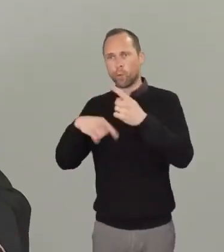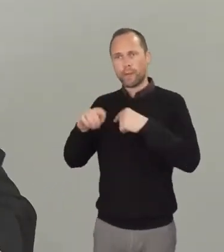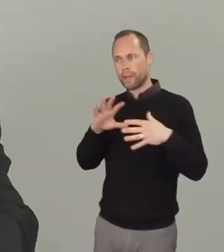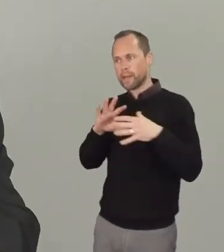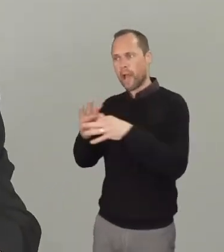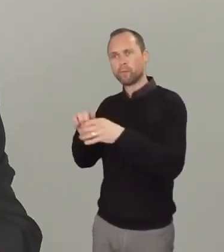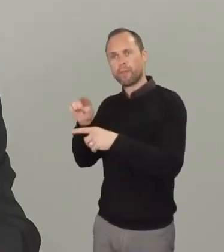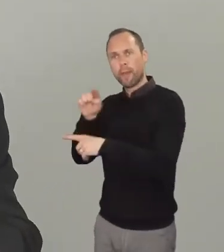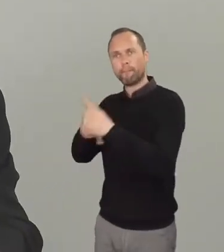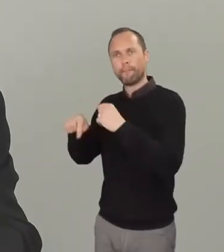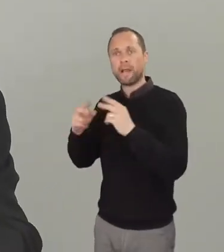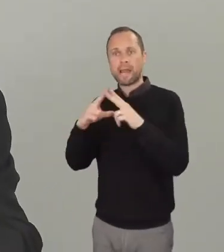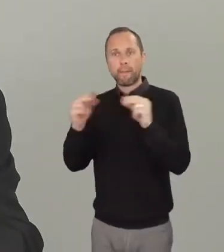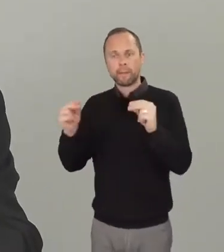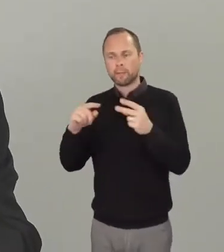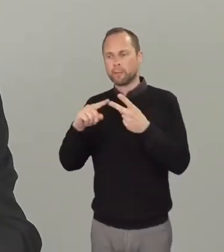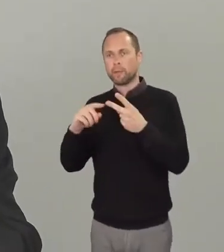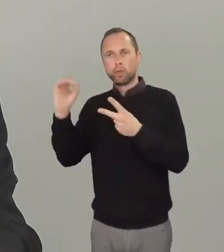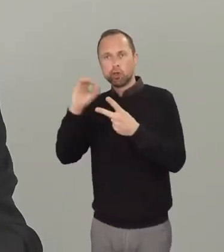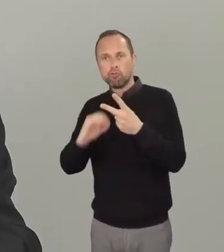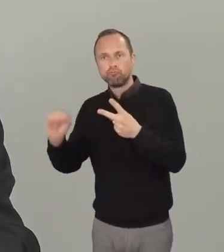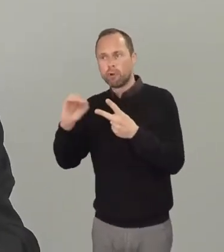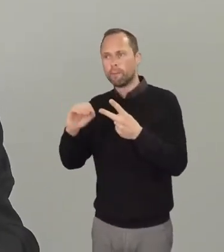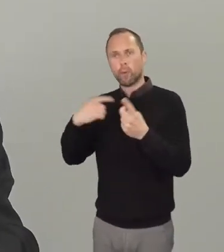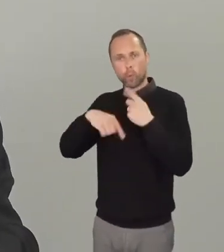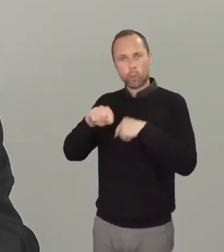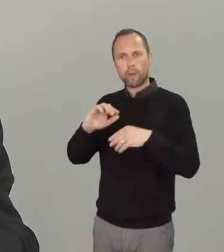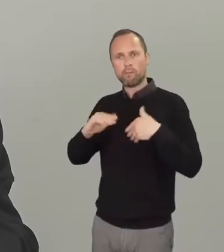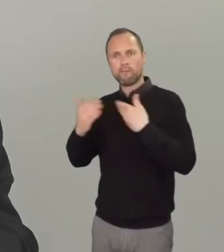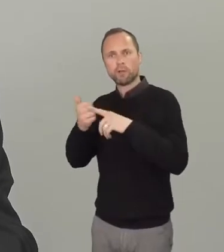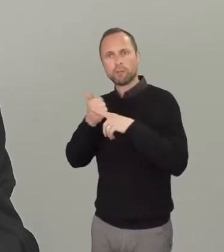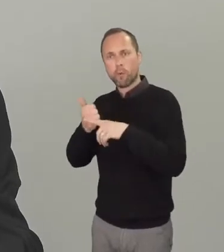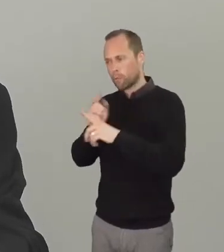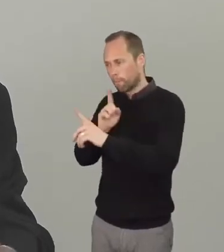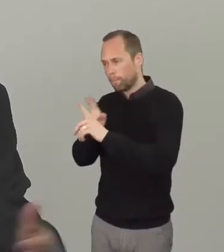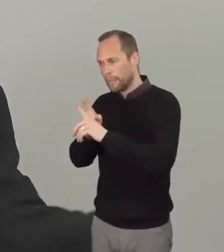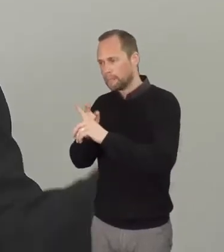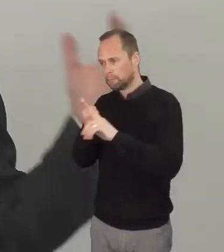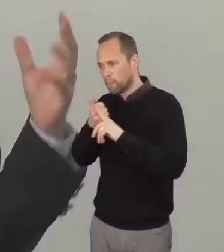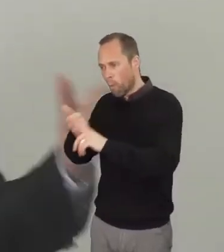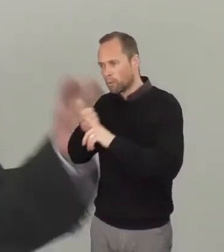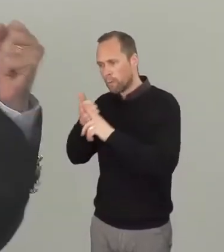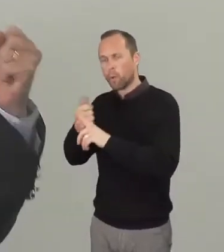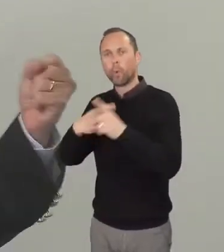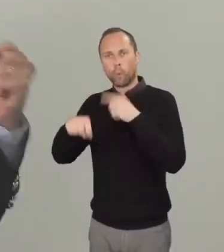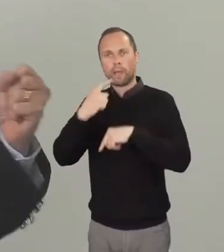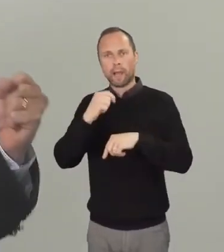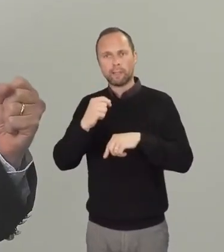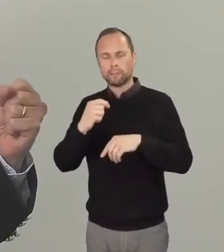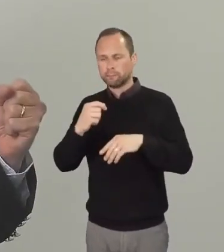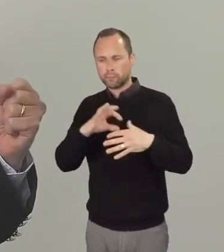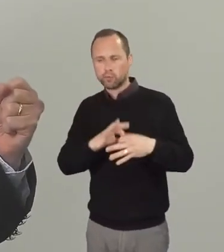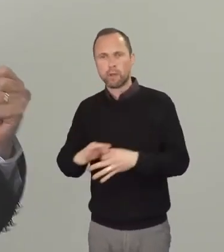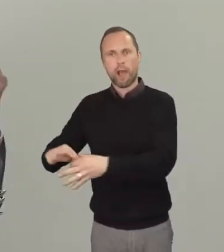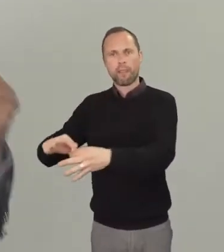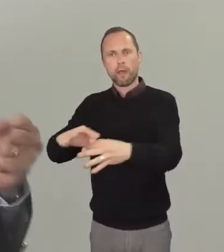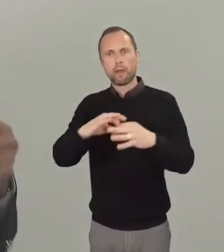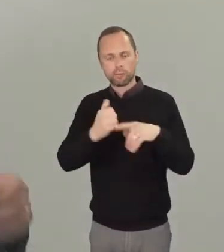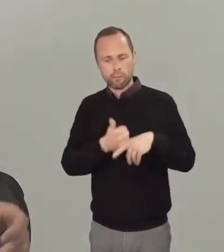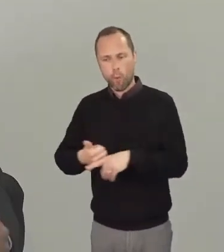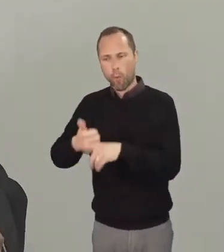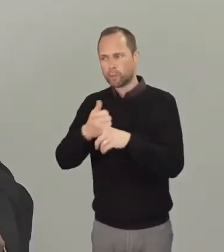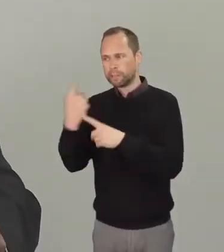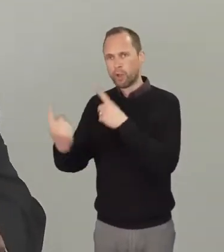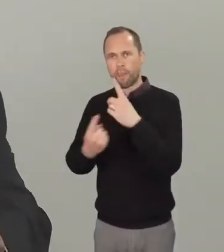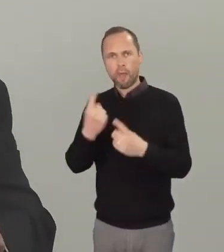and indeed in Europe and the UK, so that we can stand together to